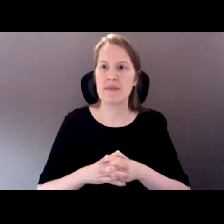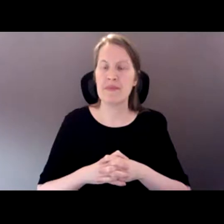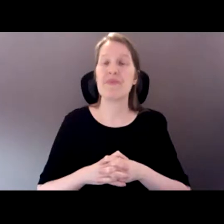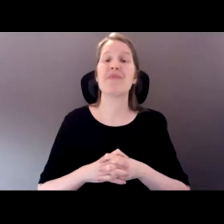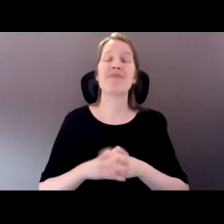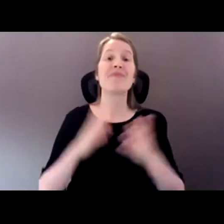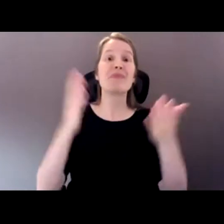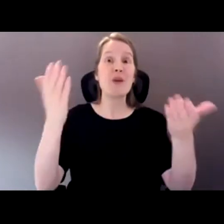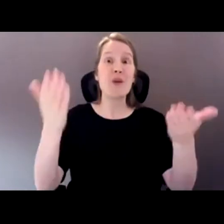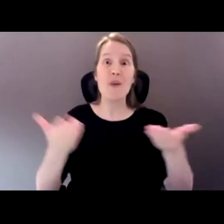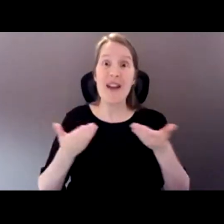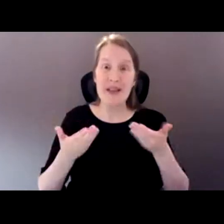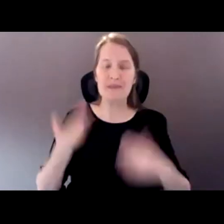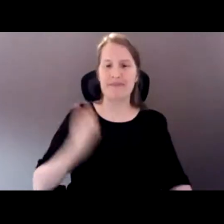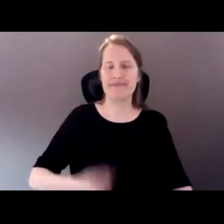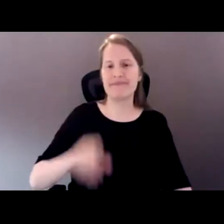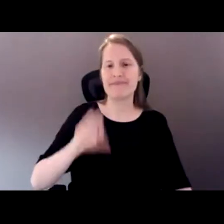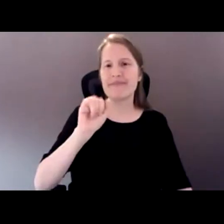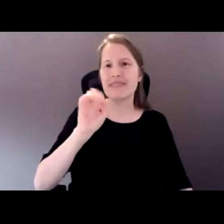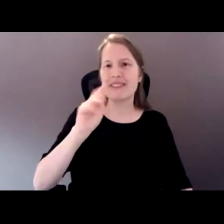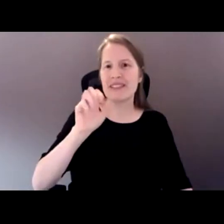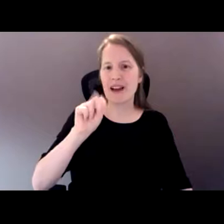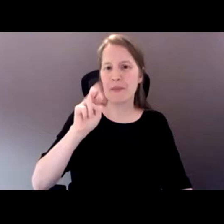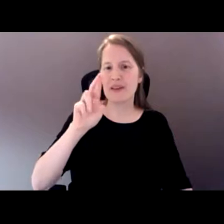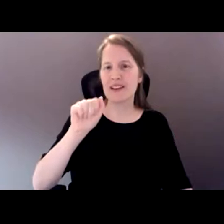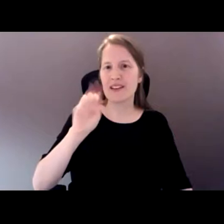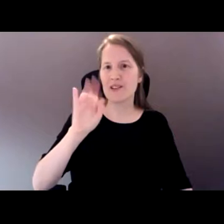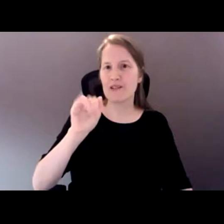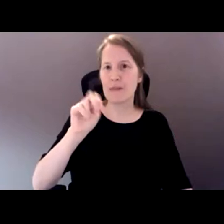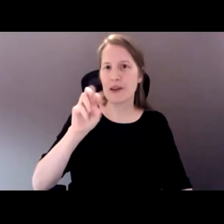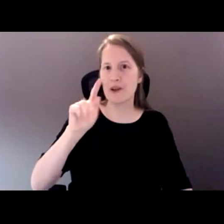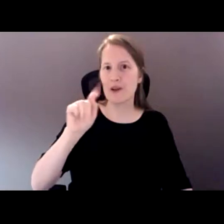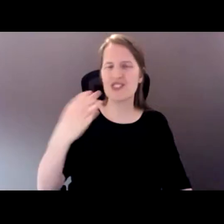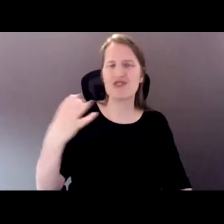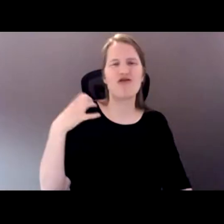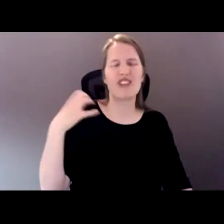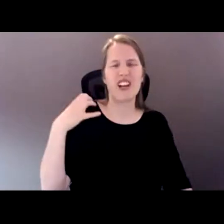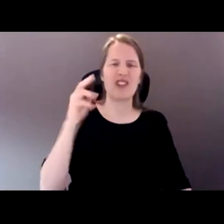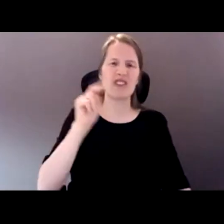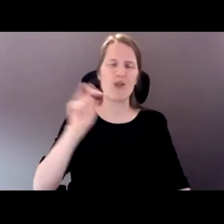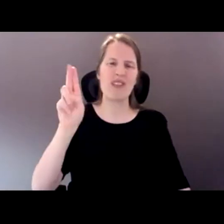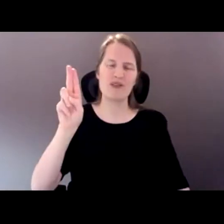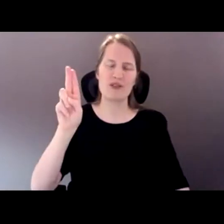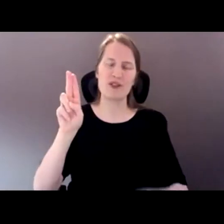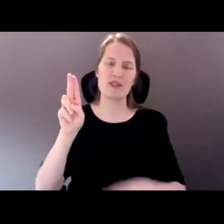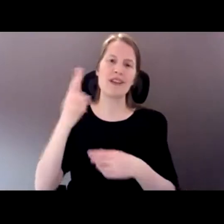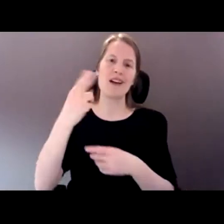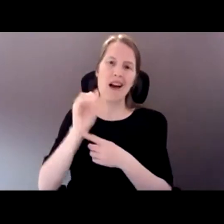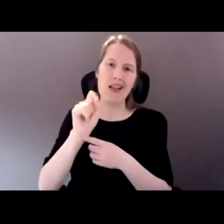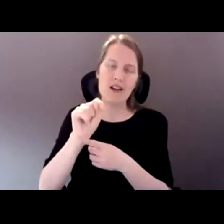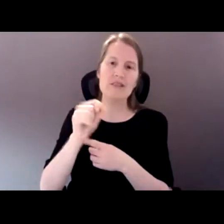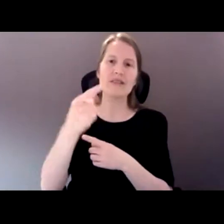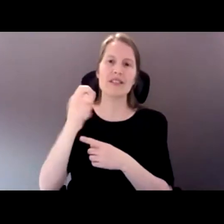Welcome, everybody. My name is Simon Rabinovich, and I chair Northeastern University's Holocaust and Genocide